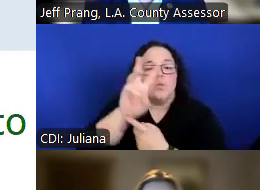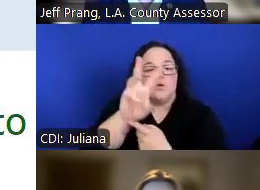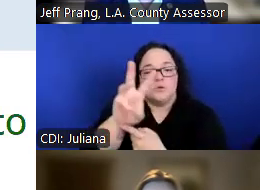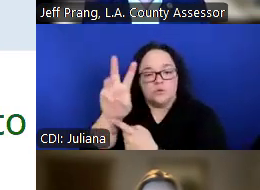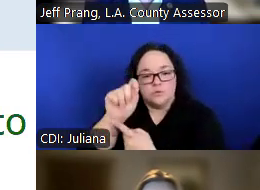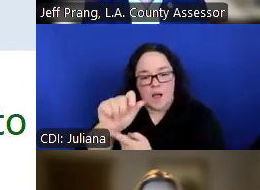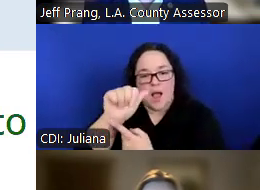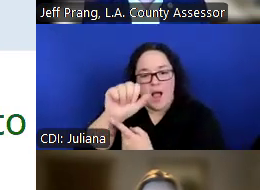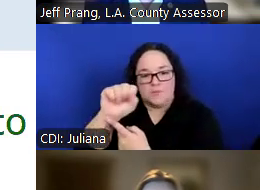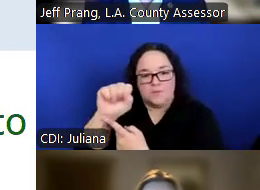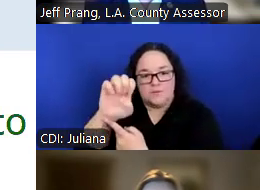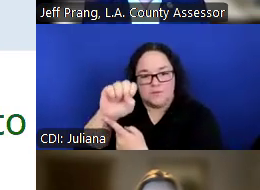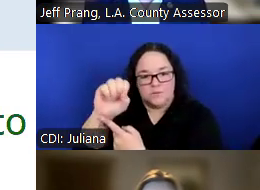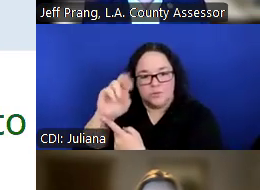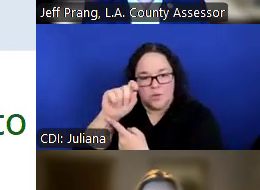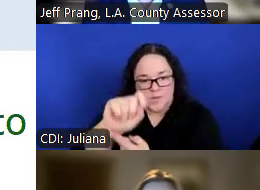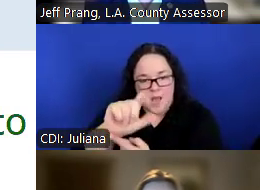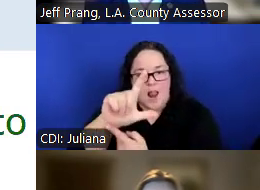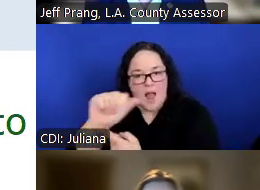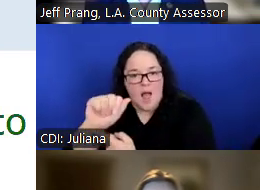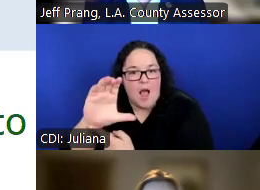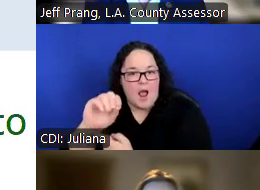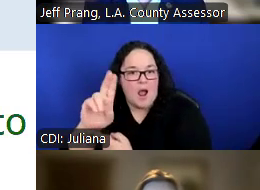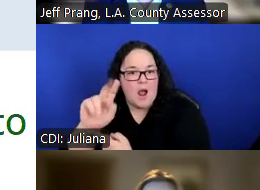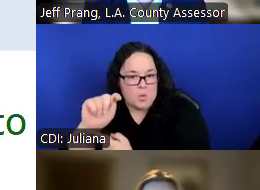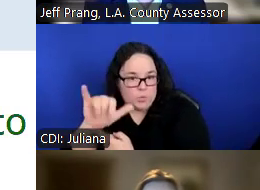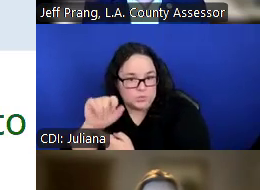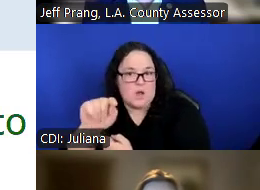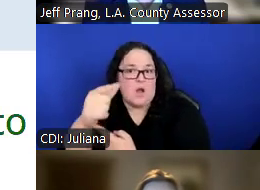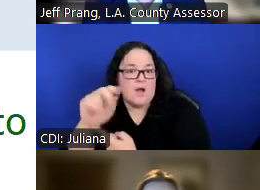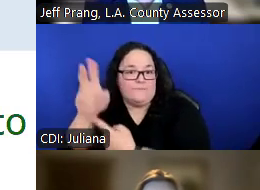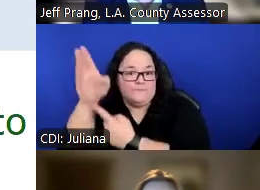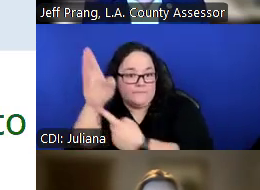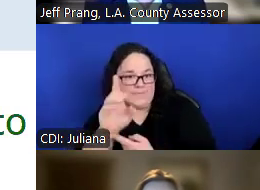assessor.lacounty.gov/disaster. Or you could also do that from your smartphone.